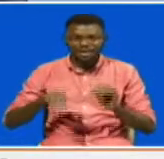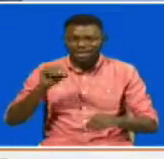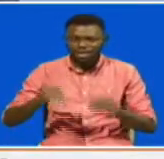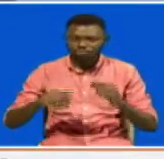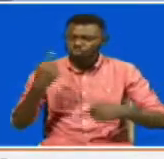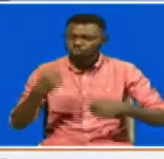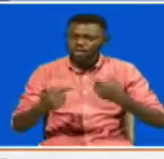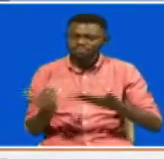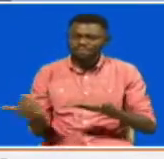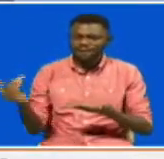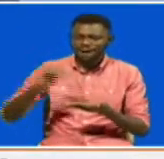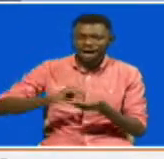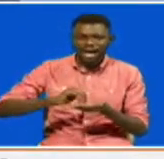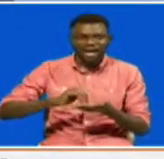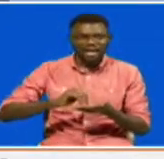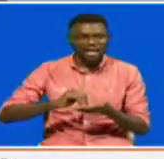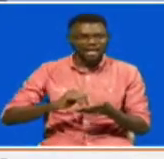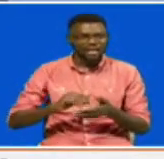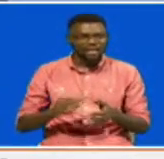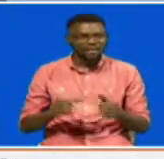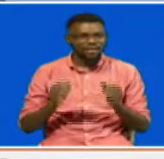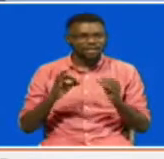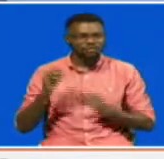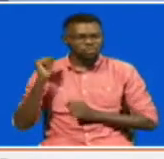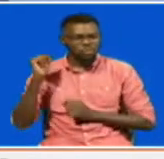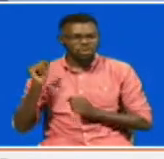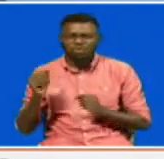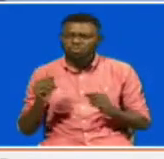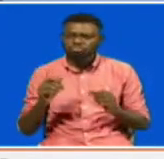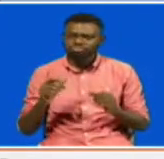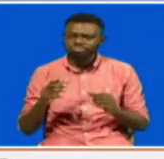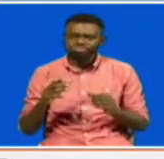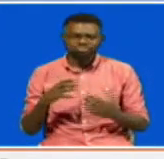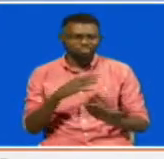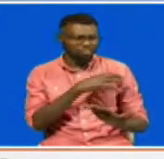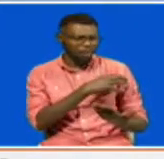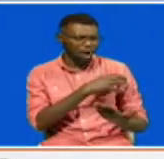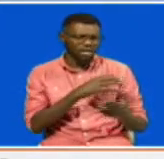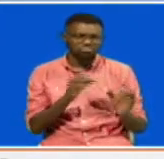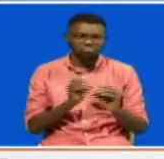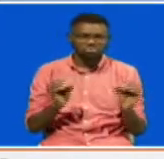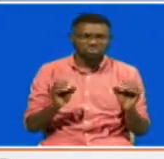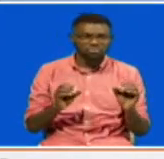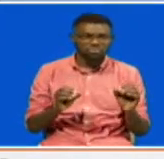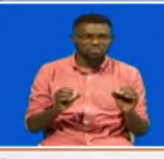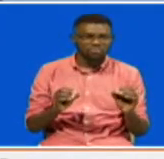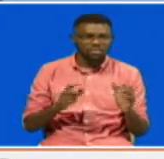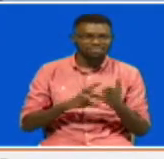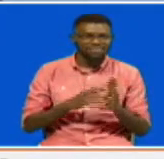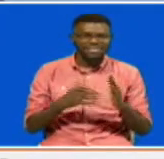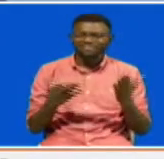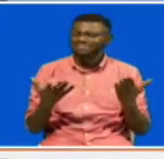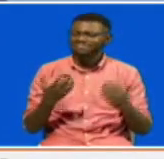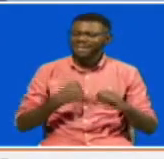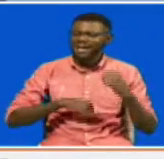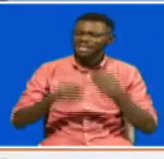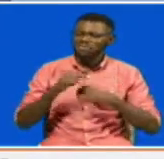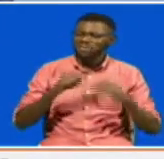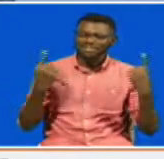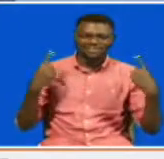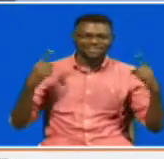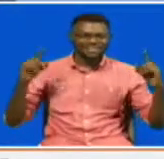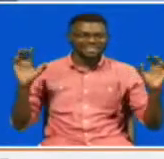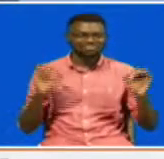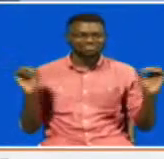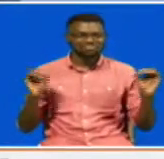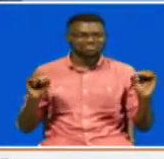president. If you don't get political power, all those things you say will be an exercise in futility. As you can